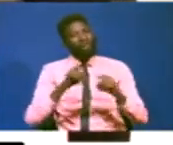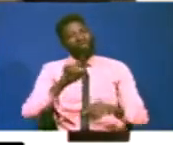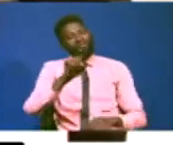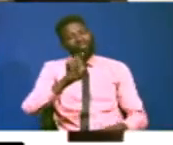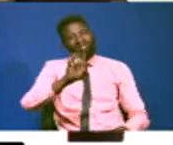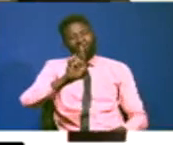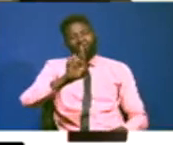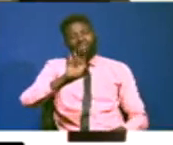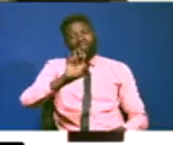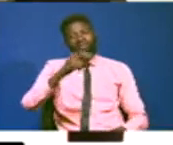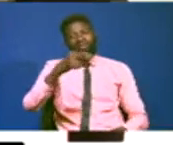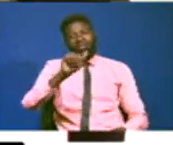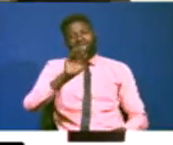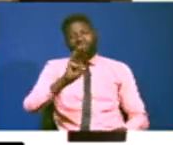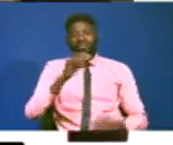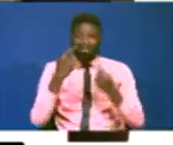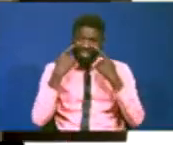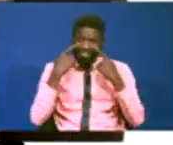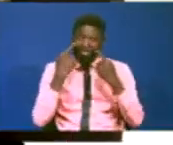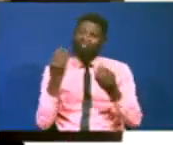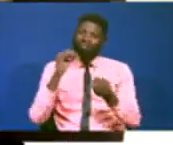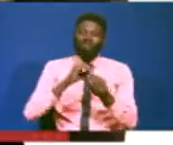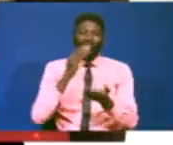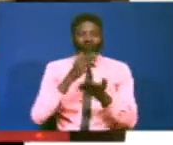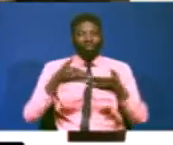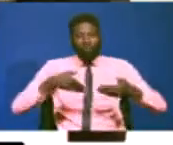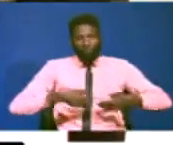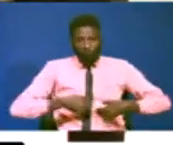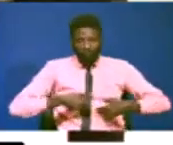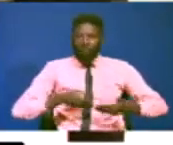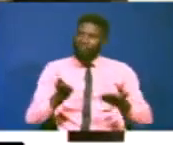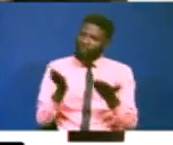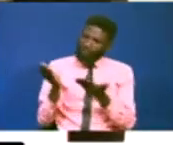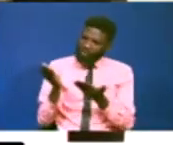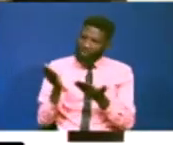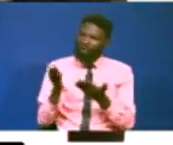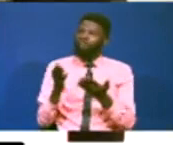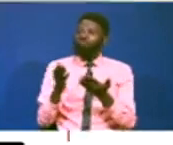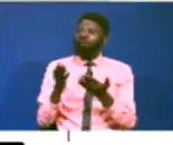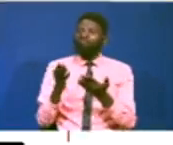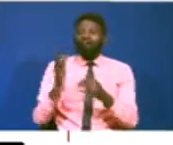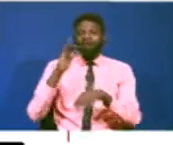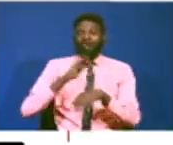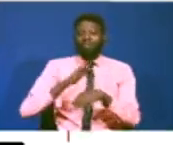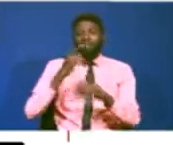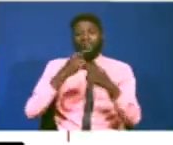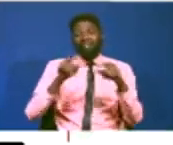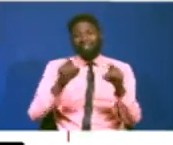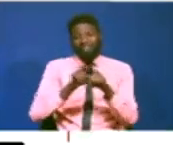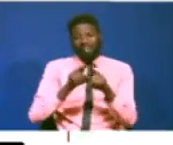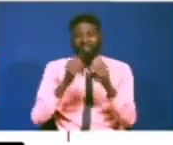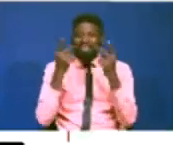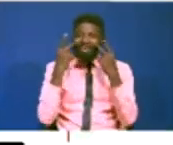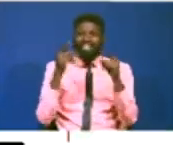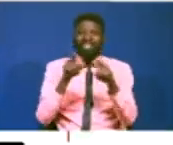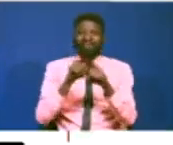the demographic, yes, we've already said it's the youth who are, you know, in this particular target, or rather your primary target. But then let's look at the